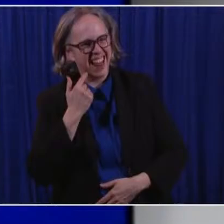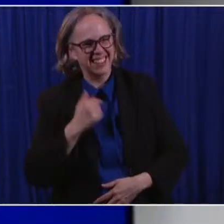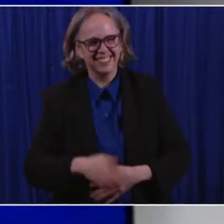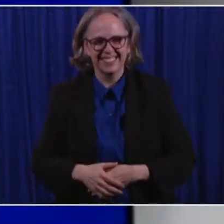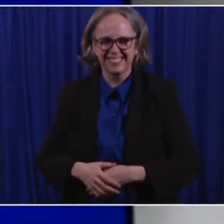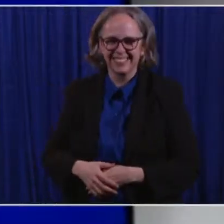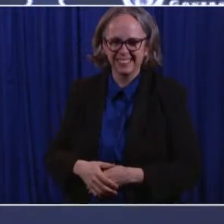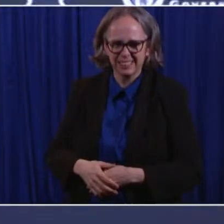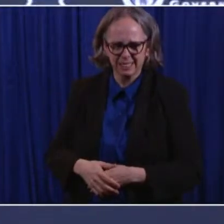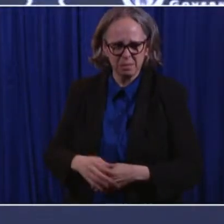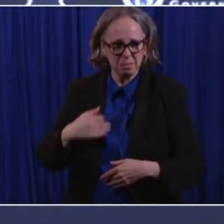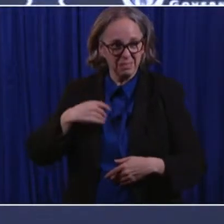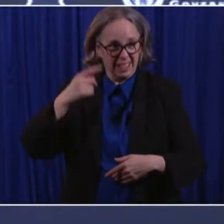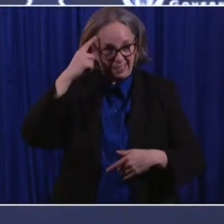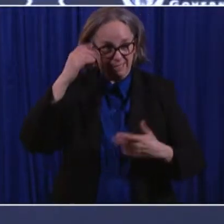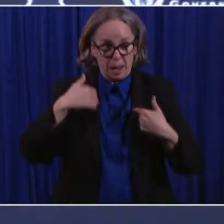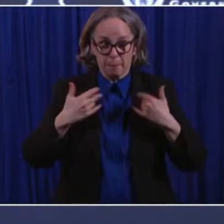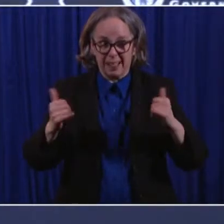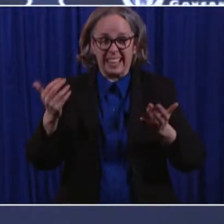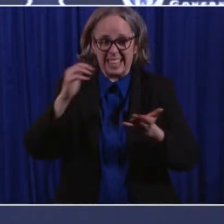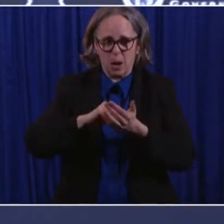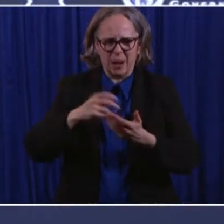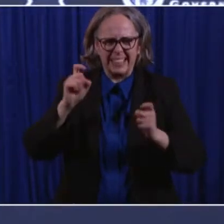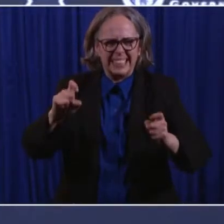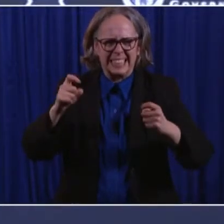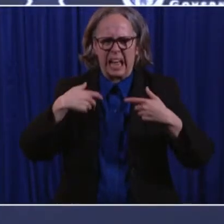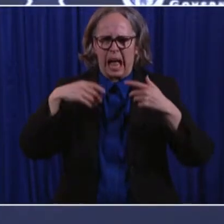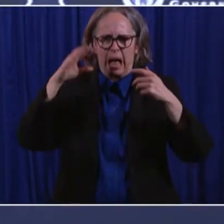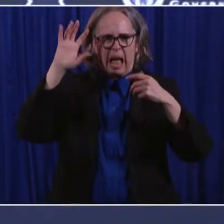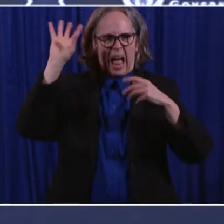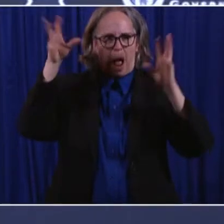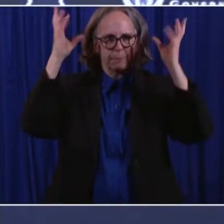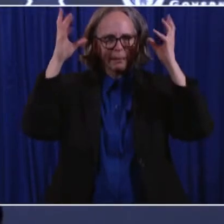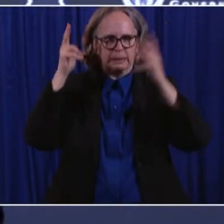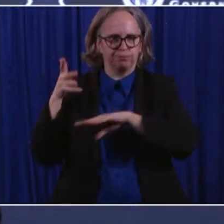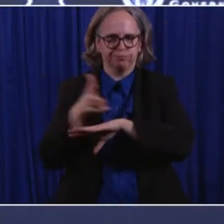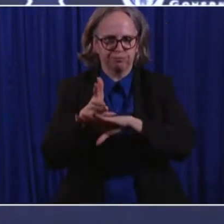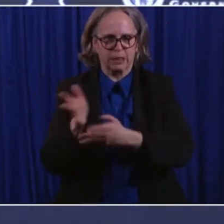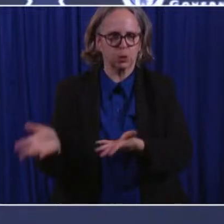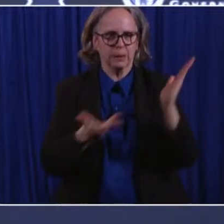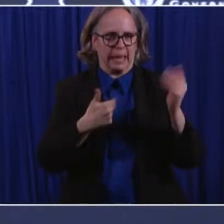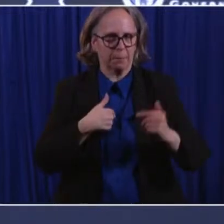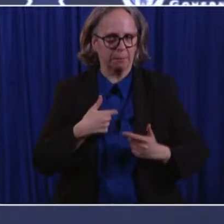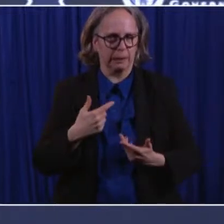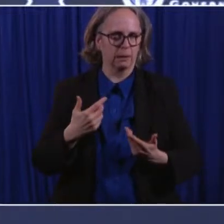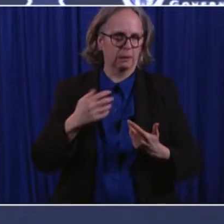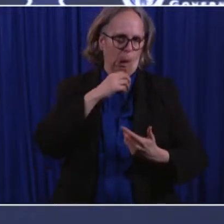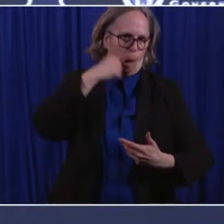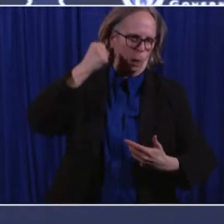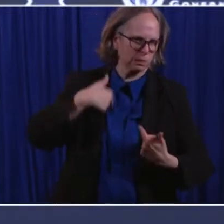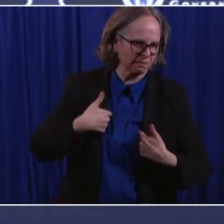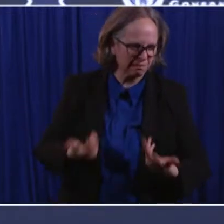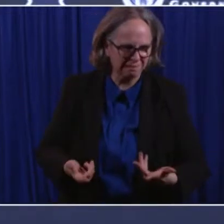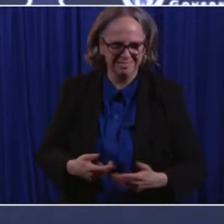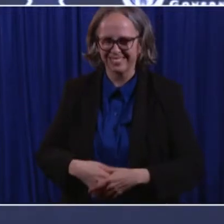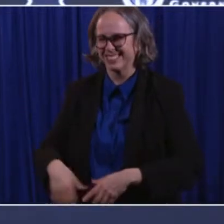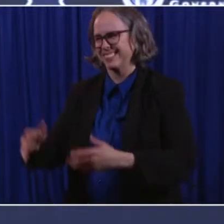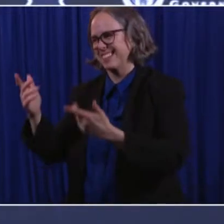think so. You're looking good. Thank you, Anthony. That makes a big difference. We're very grateful. Thank you.